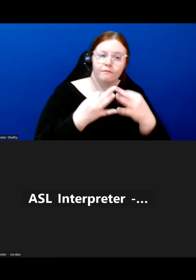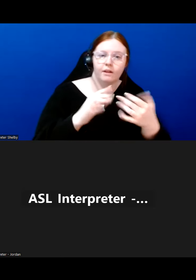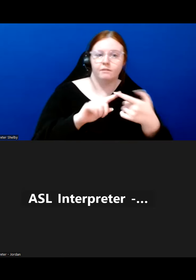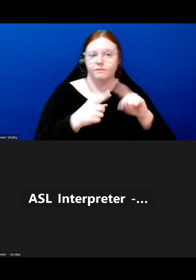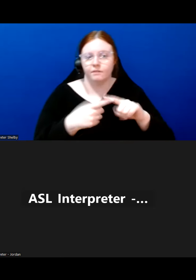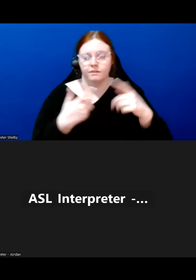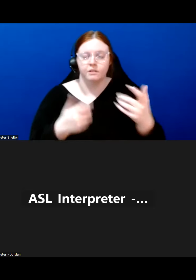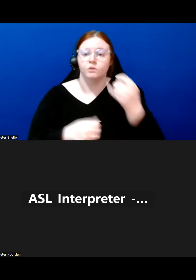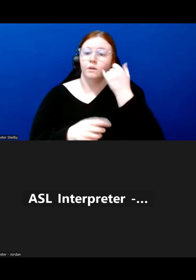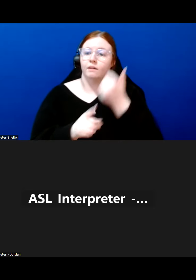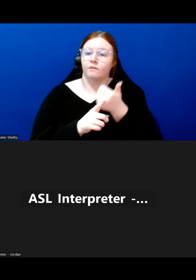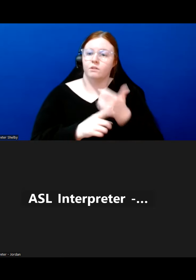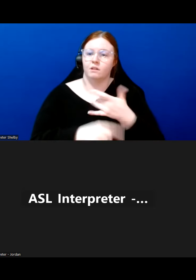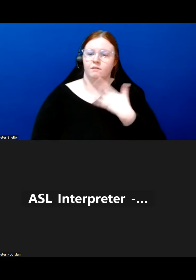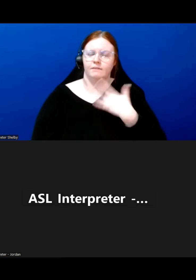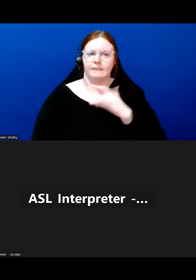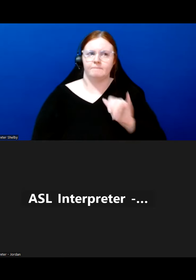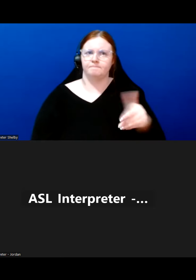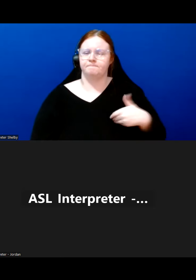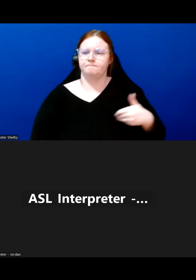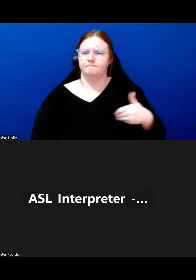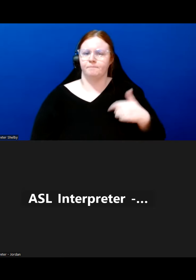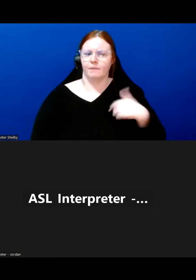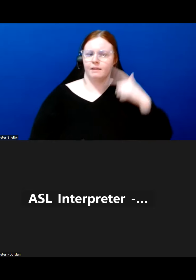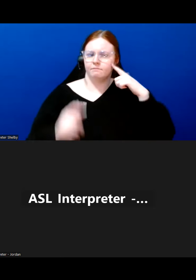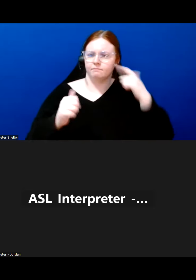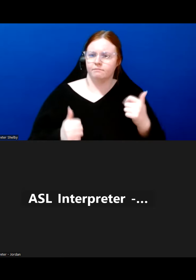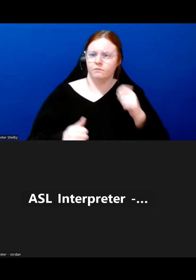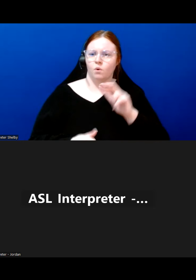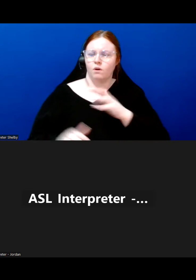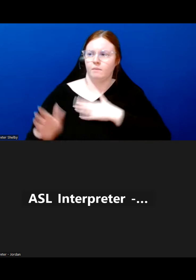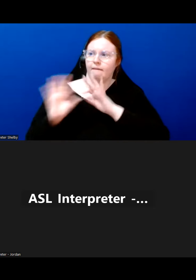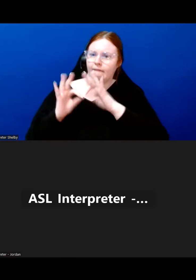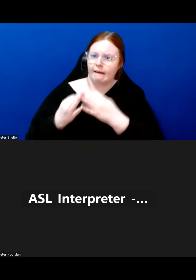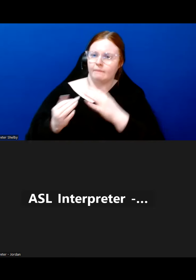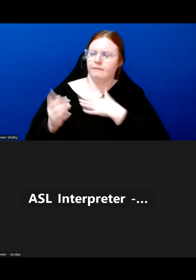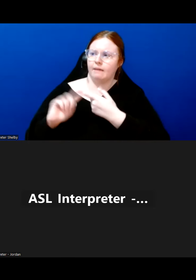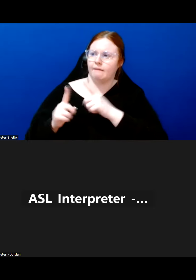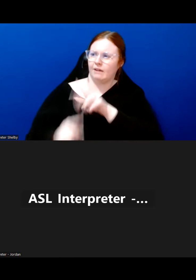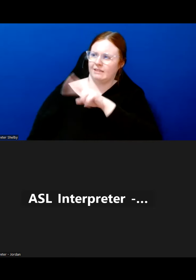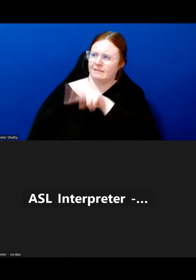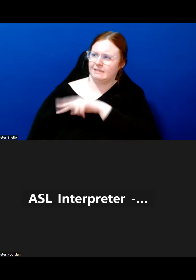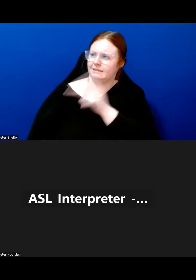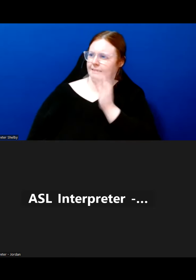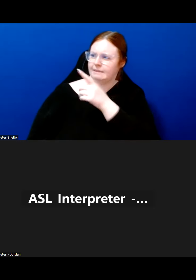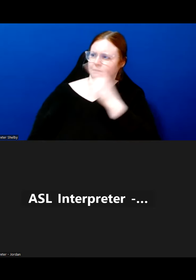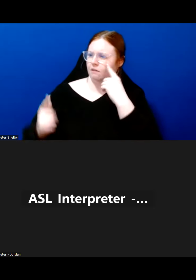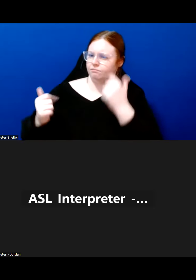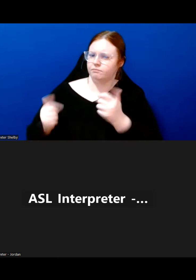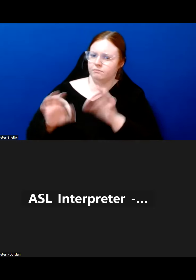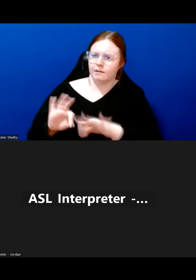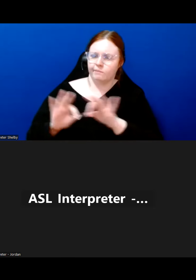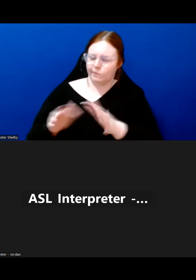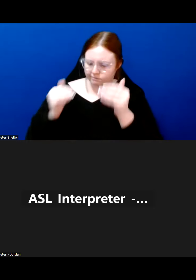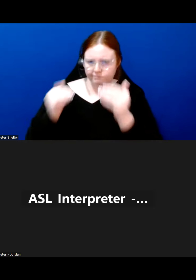you suspect that yourself or a loved one have signs of decreased hearing, it's really important to take action early.